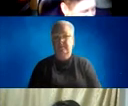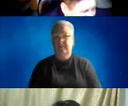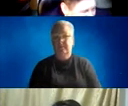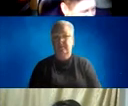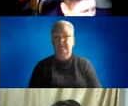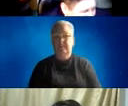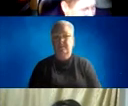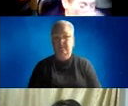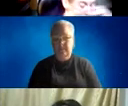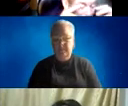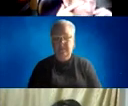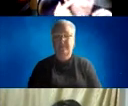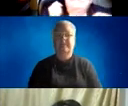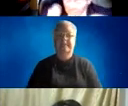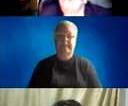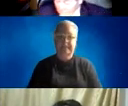Yeah,